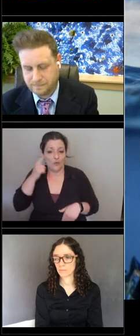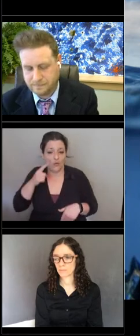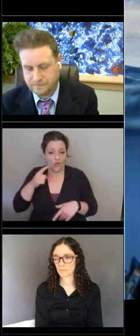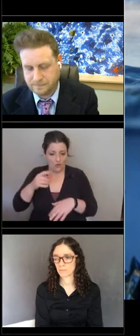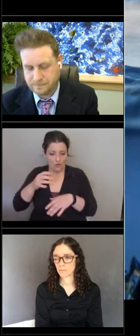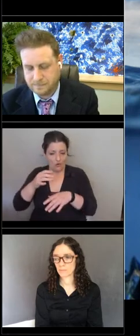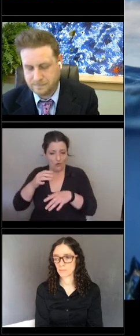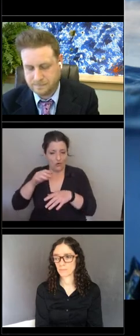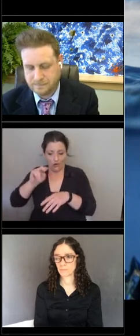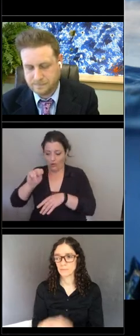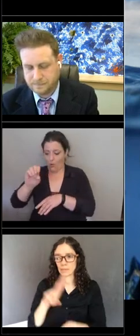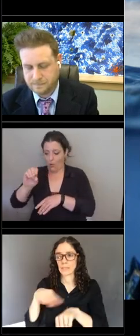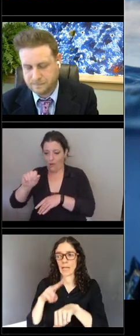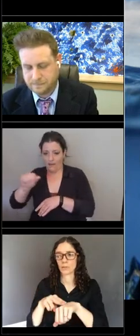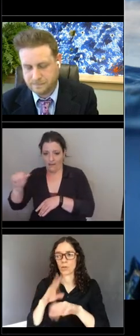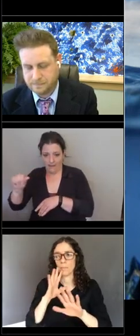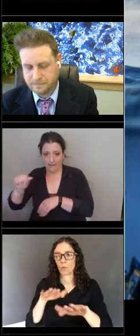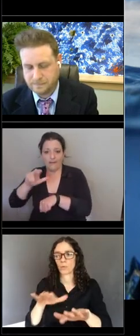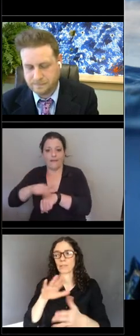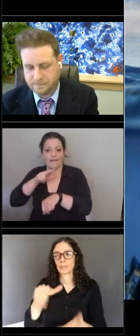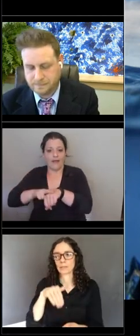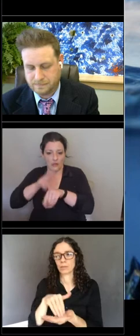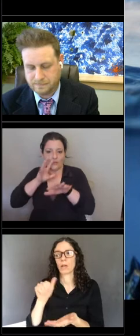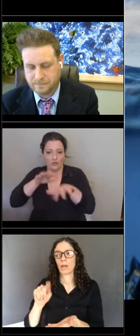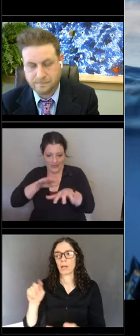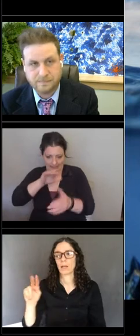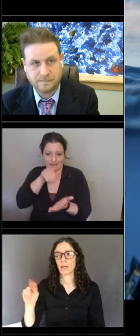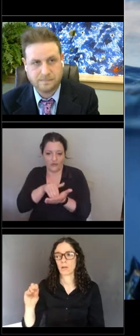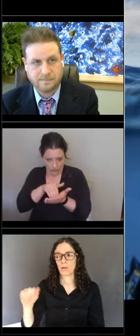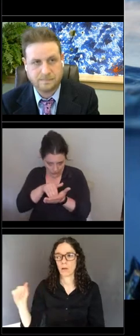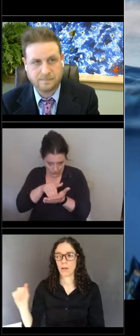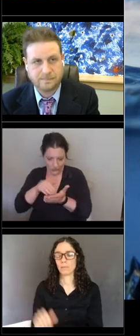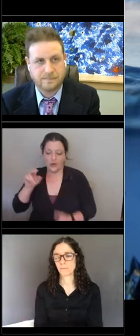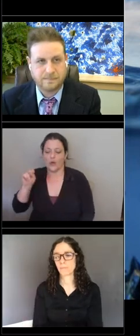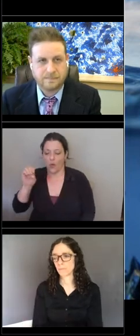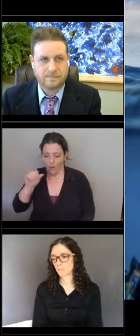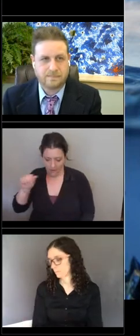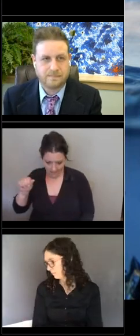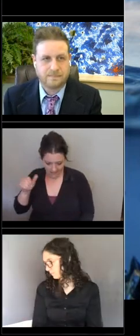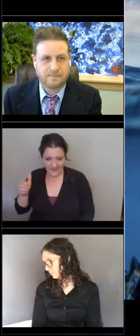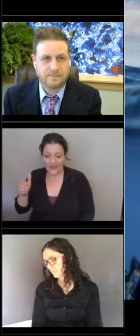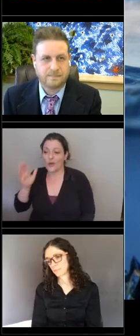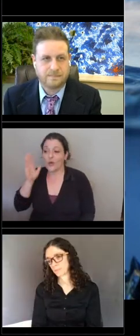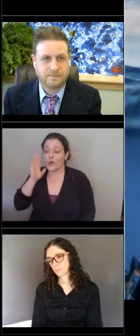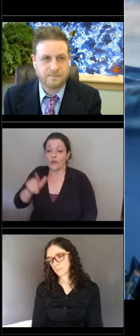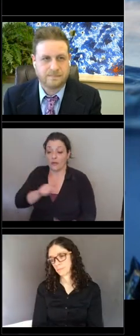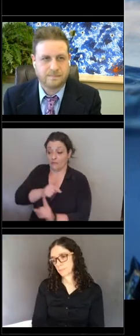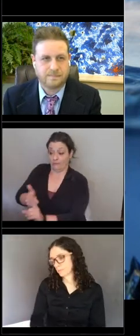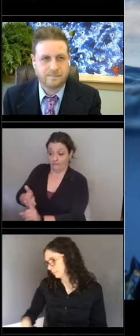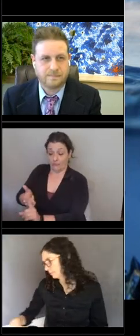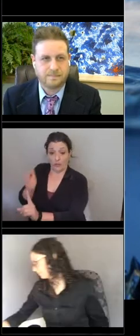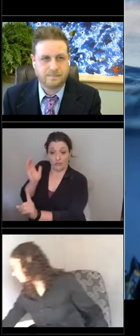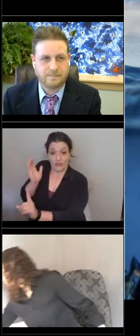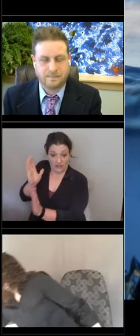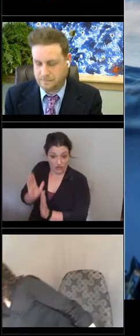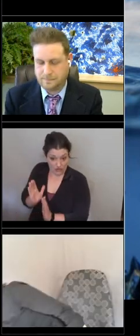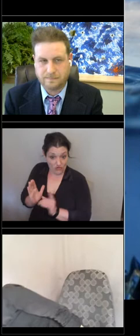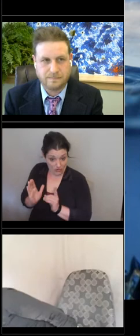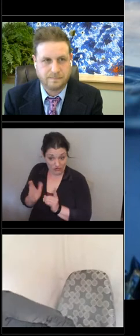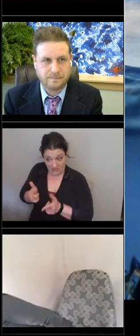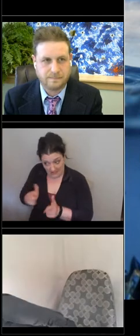today. Typically, we have our presenter, and then we will open the floor for questions